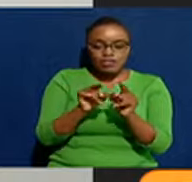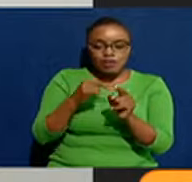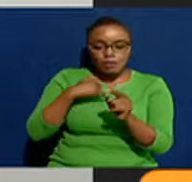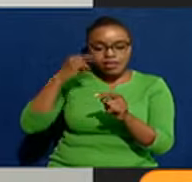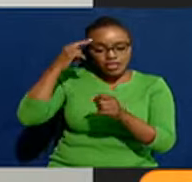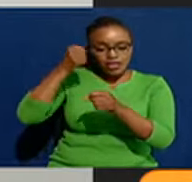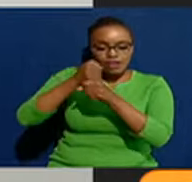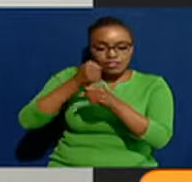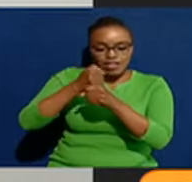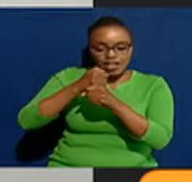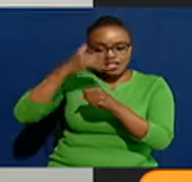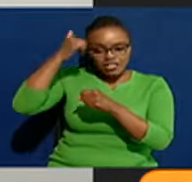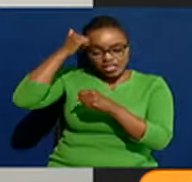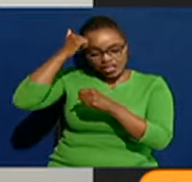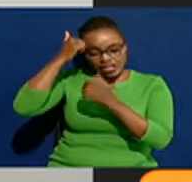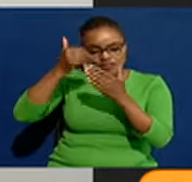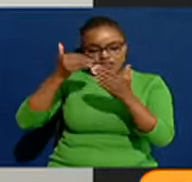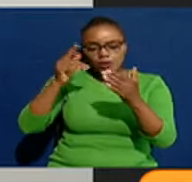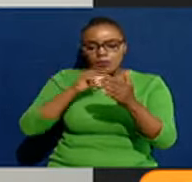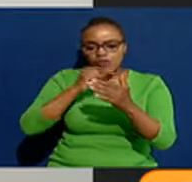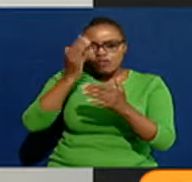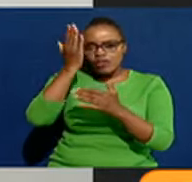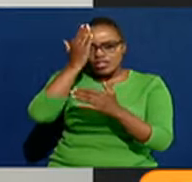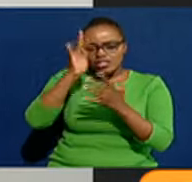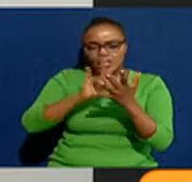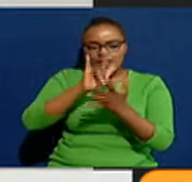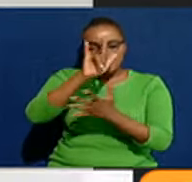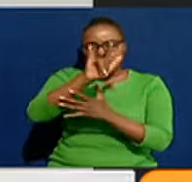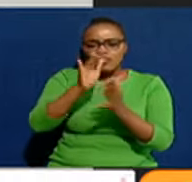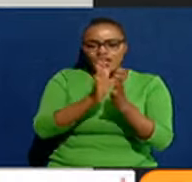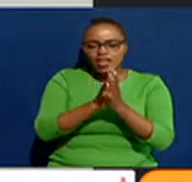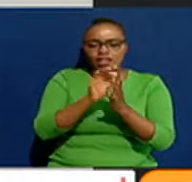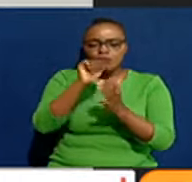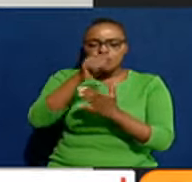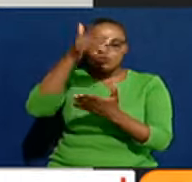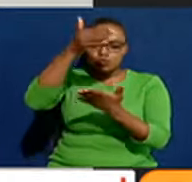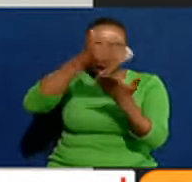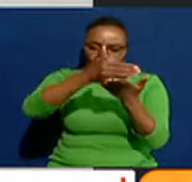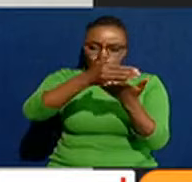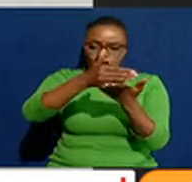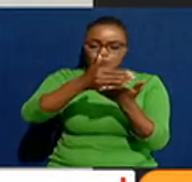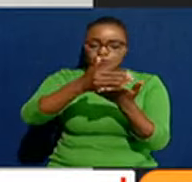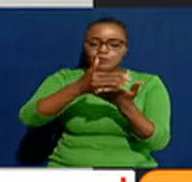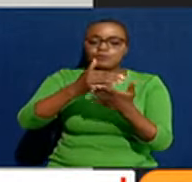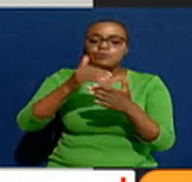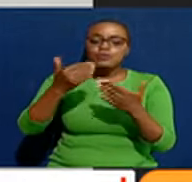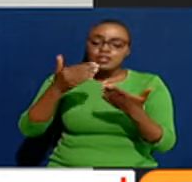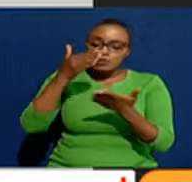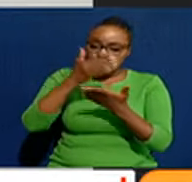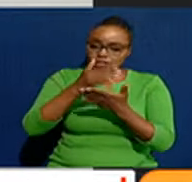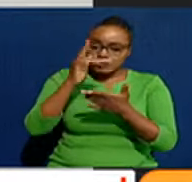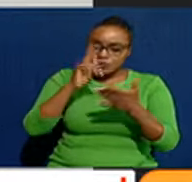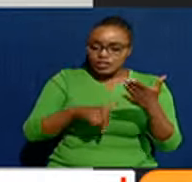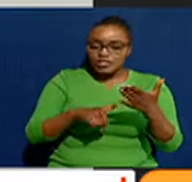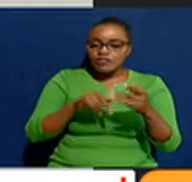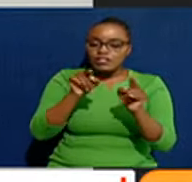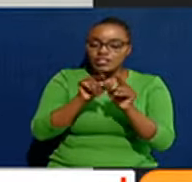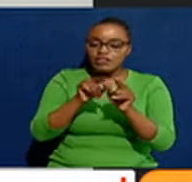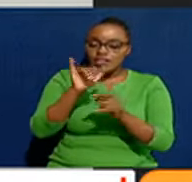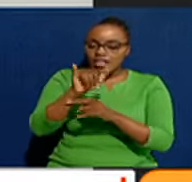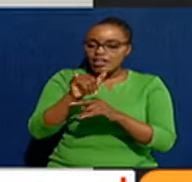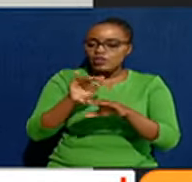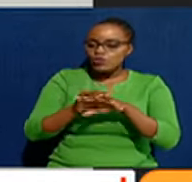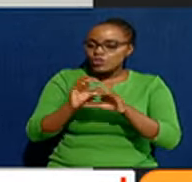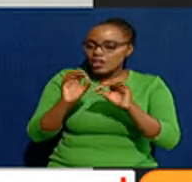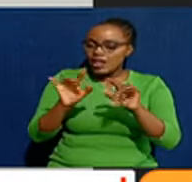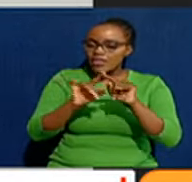done studies I've been in Israel, and I can attest to the fact that it is a desert, but we